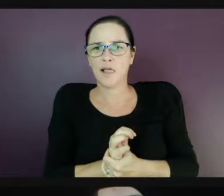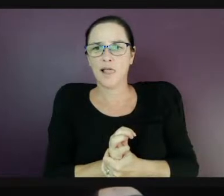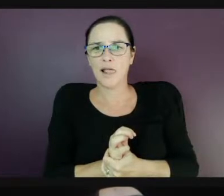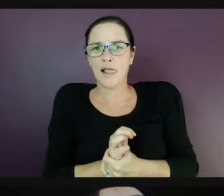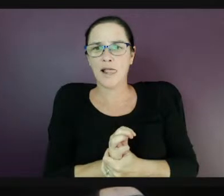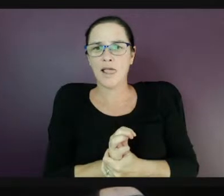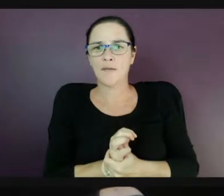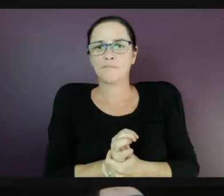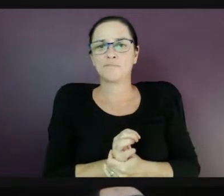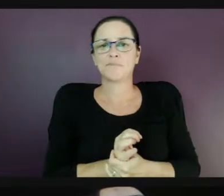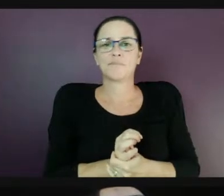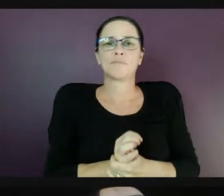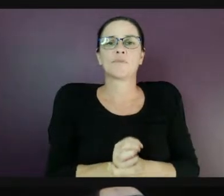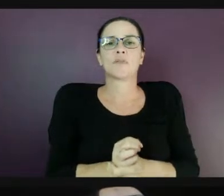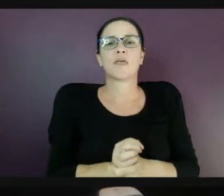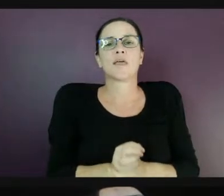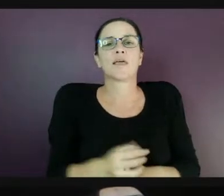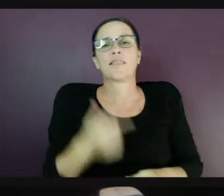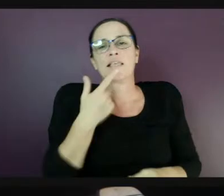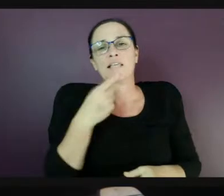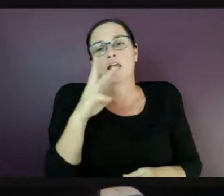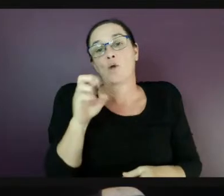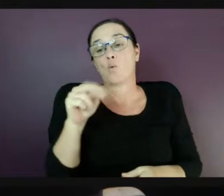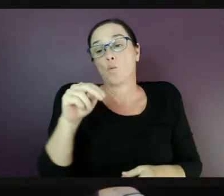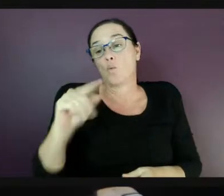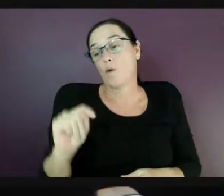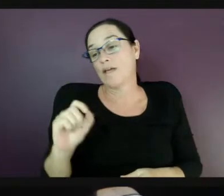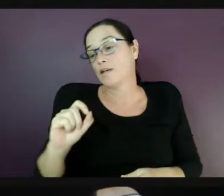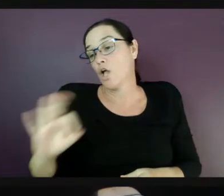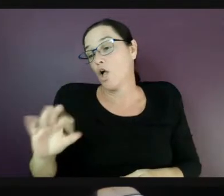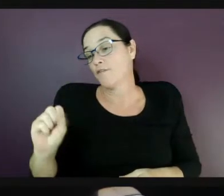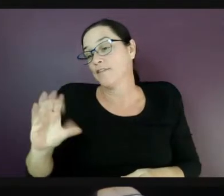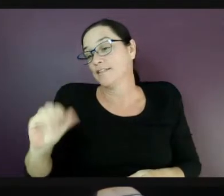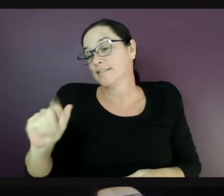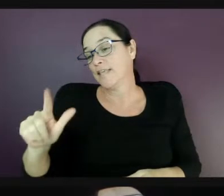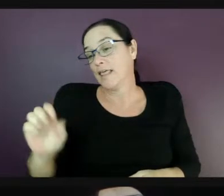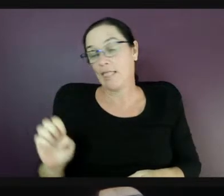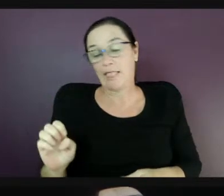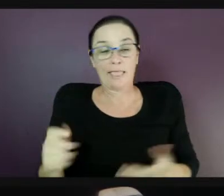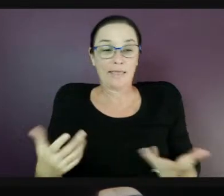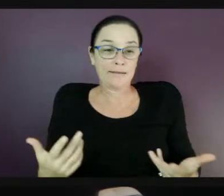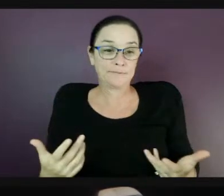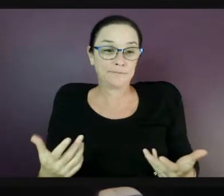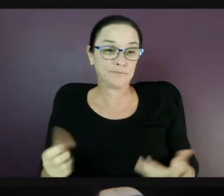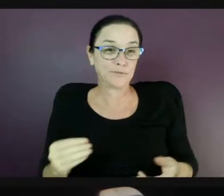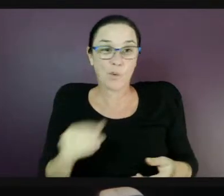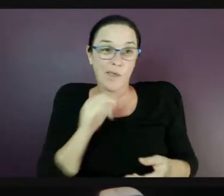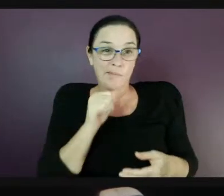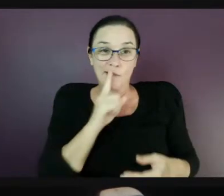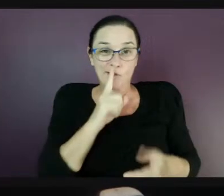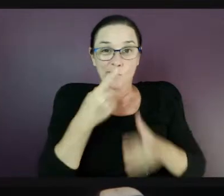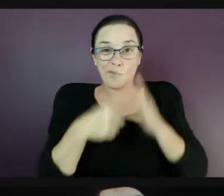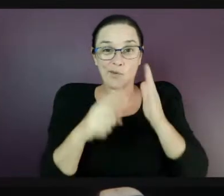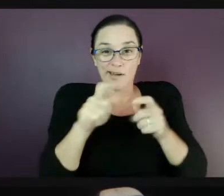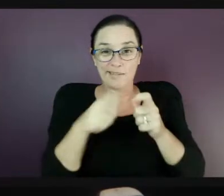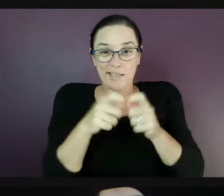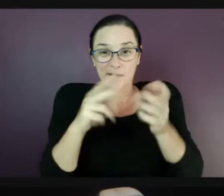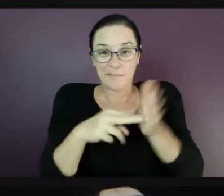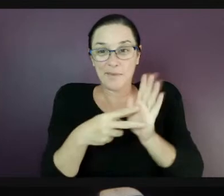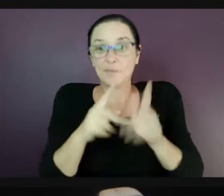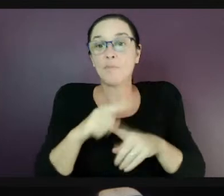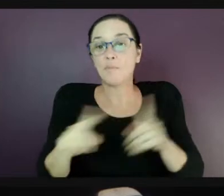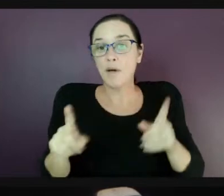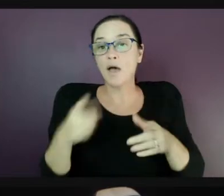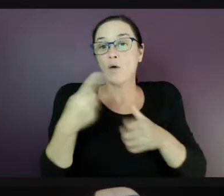Went off scale is what they say. Yeah. Mm-hmm. So yeah, I'm not sure exactly what that means there, right? But